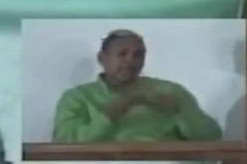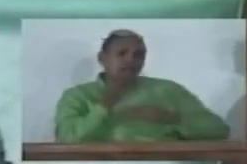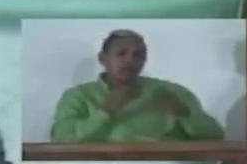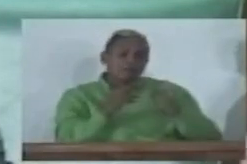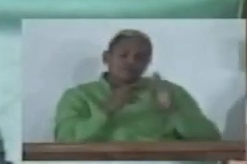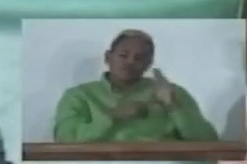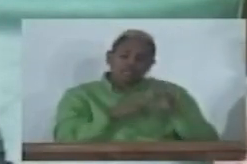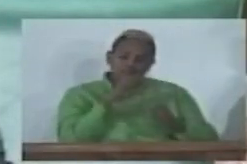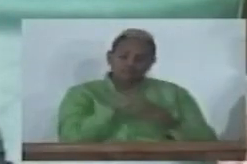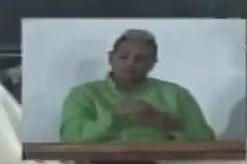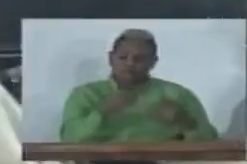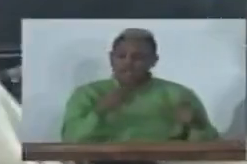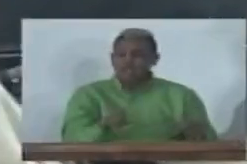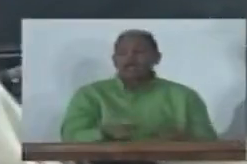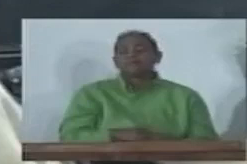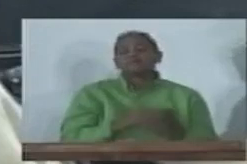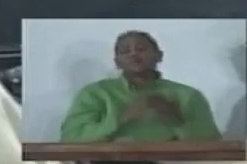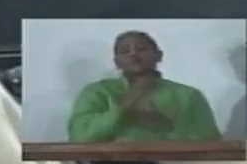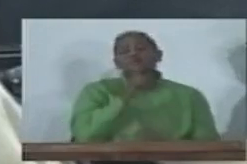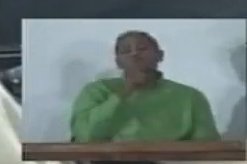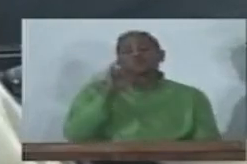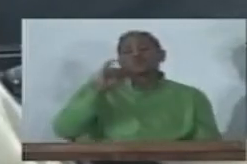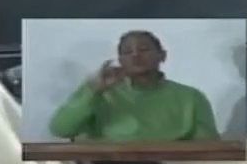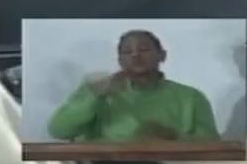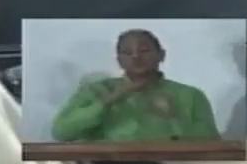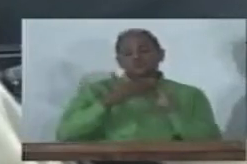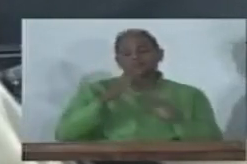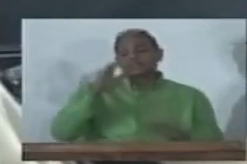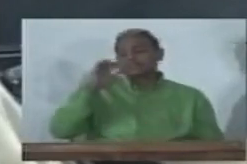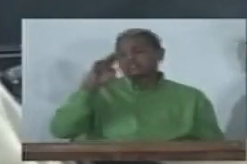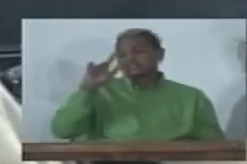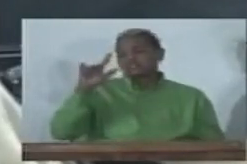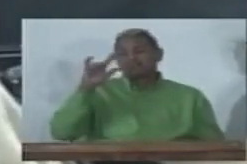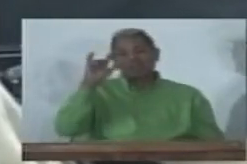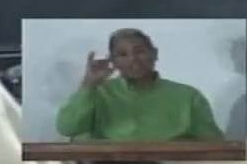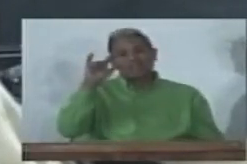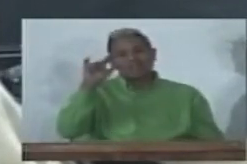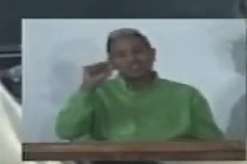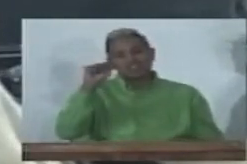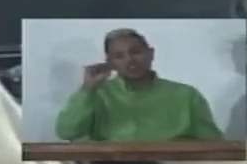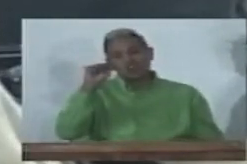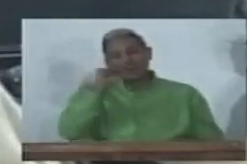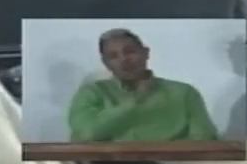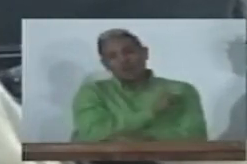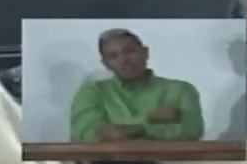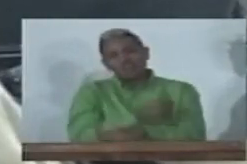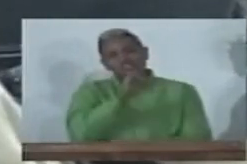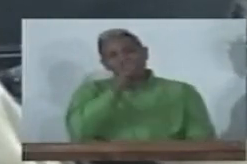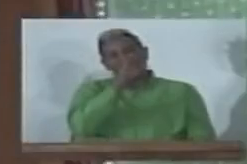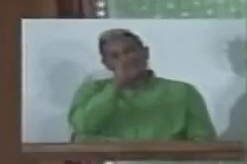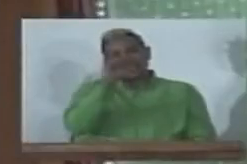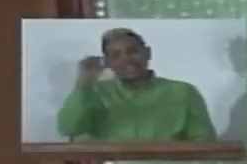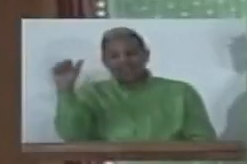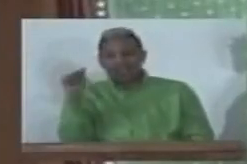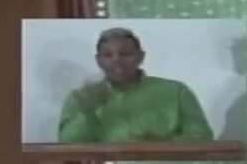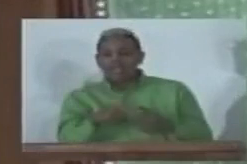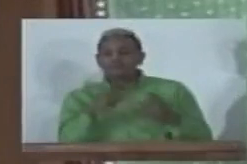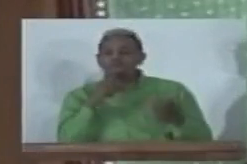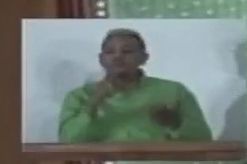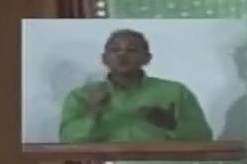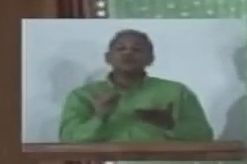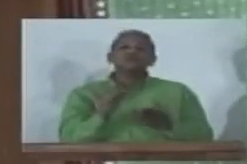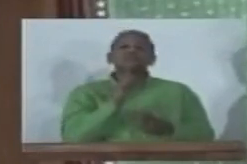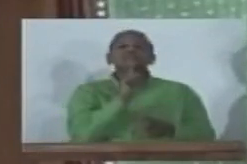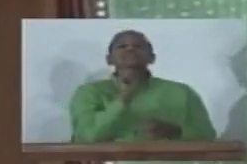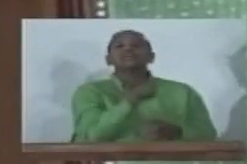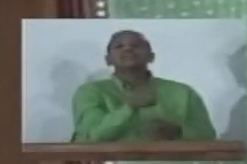regulation by the Jamaica Civil Aviation Authority, which is the JCAA, and also to designate the